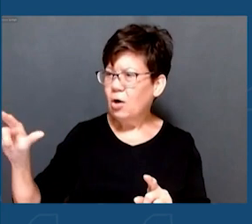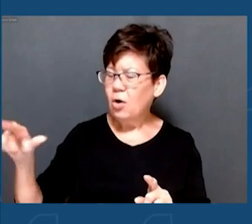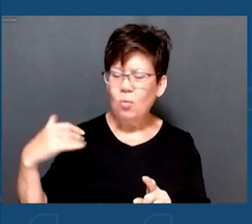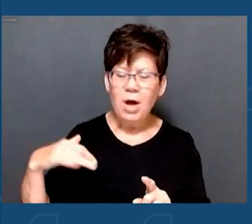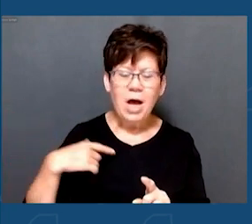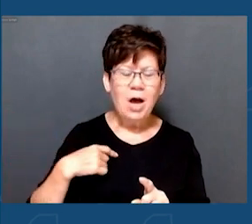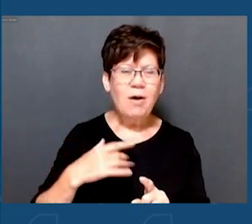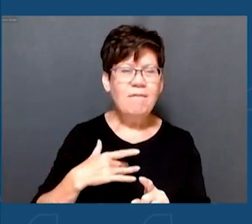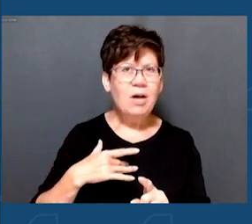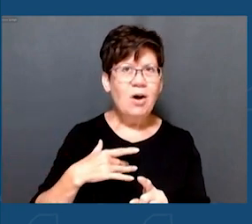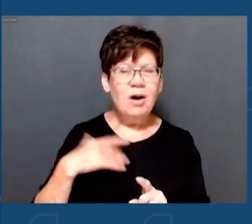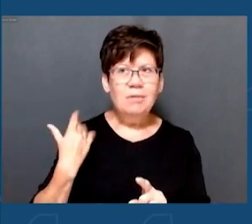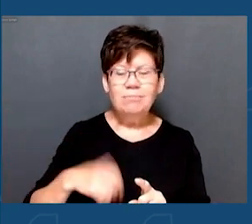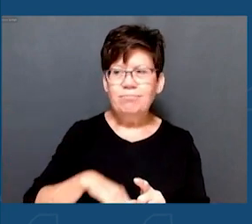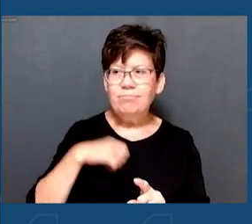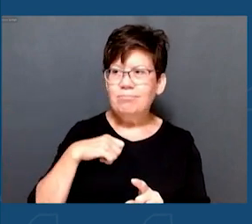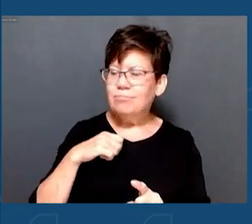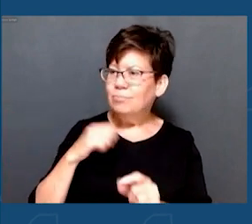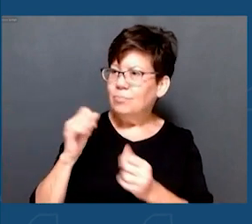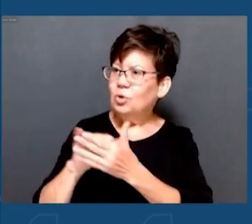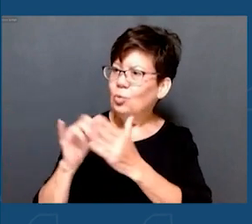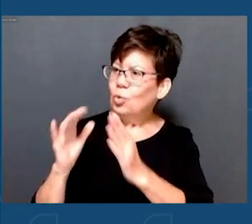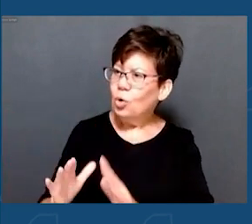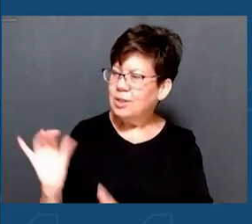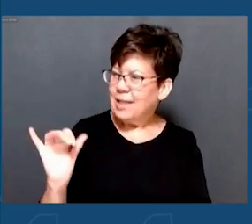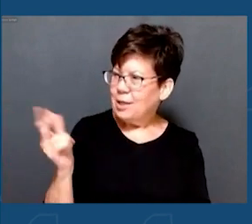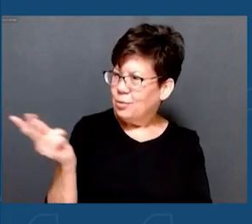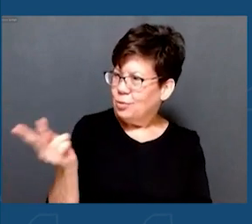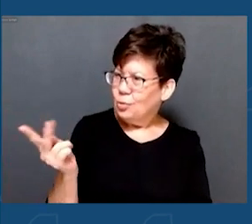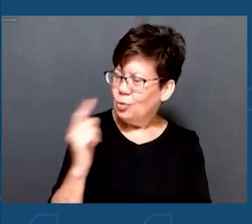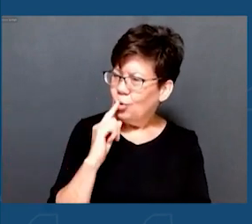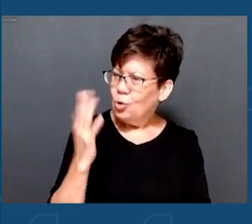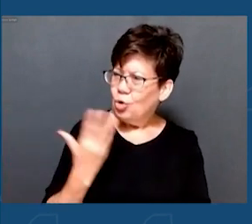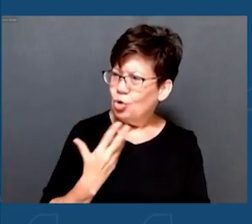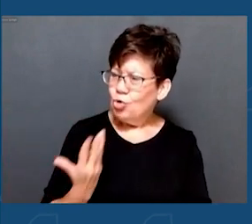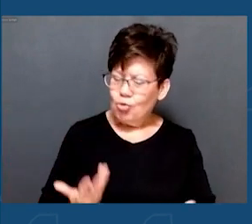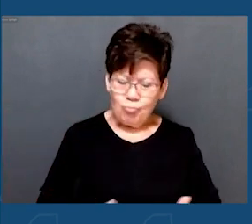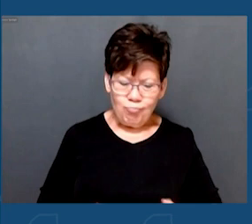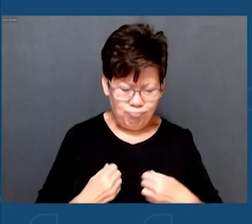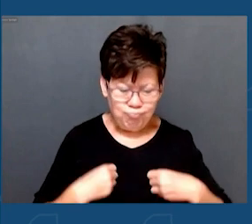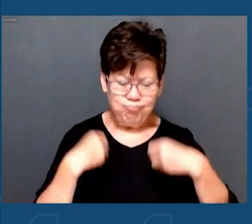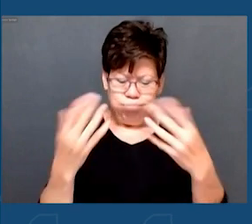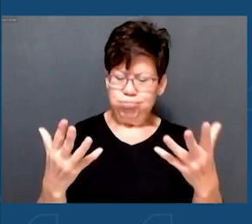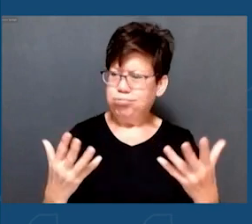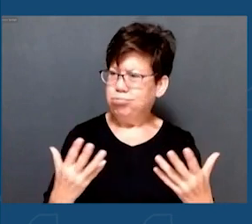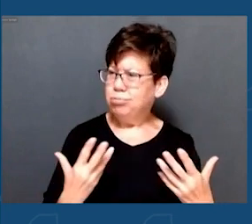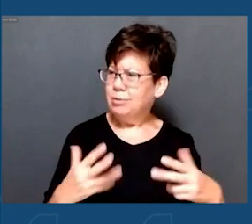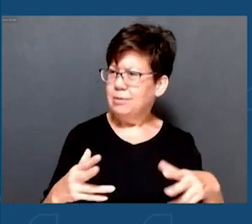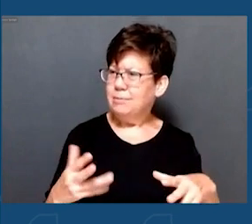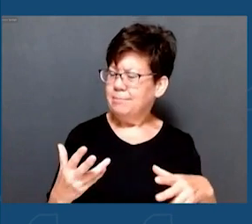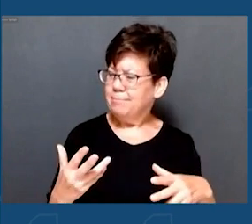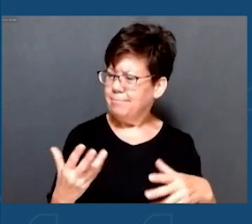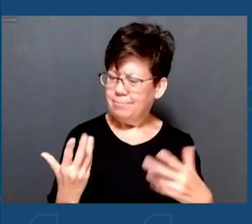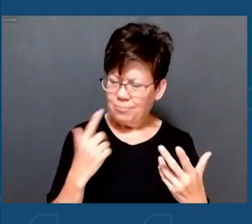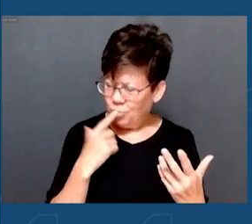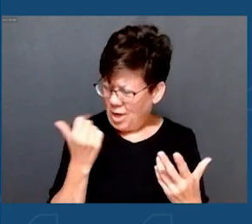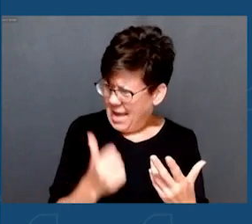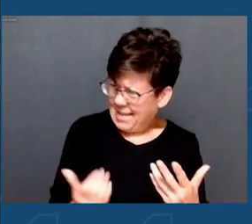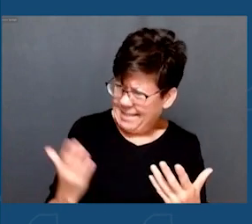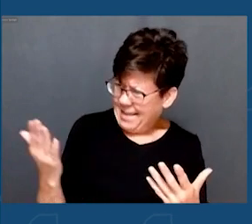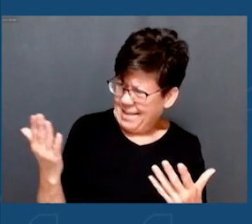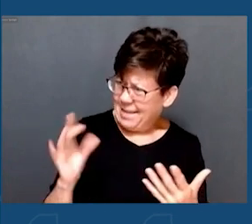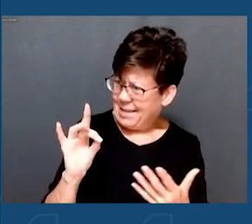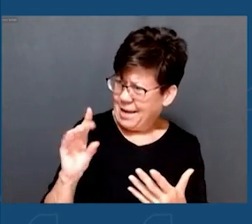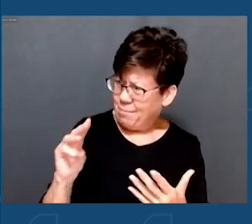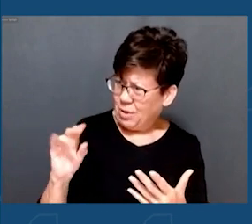like you who are so selfless, so giving of your community, that yes, you could have done anything with $8 million,